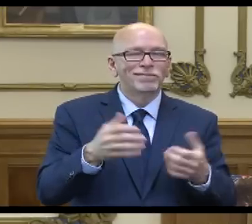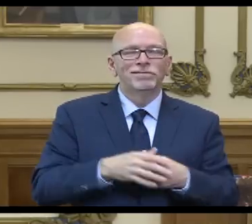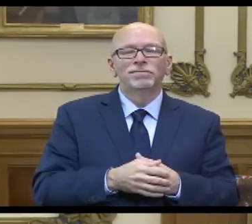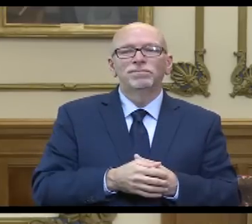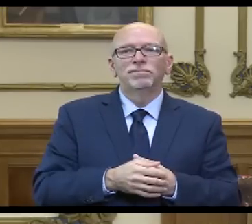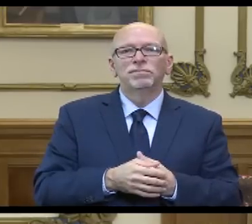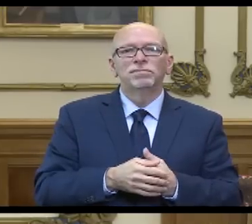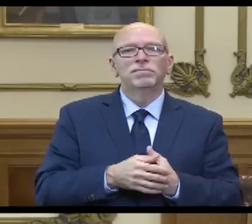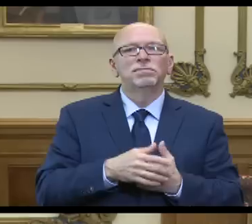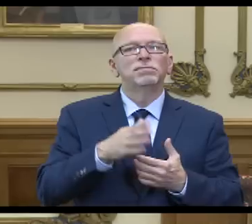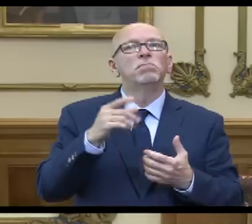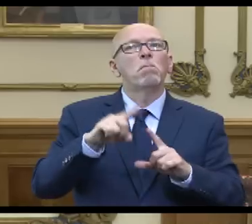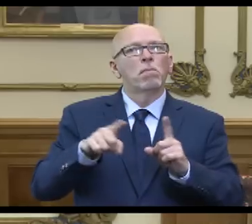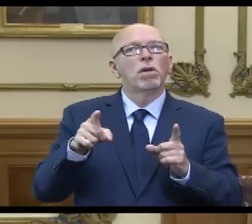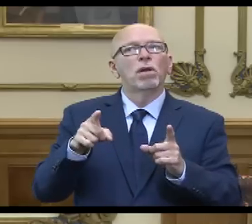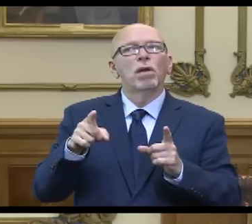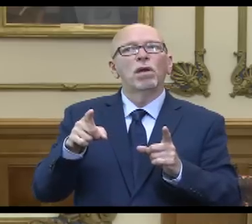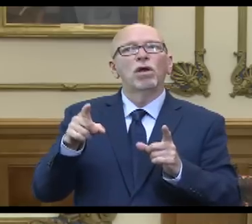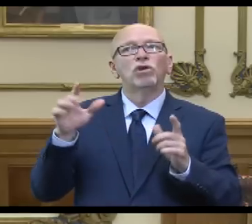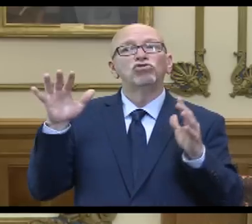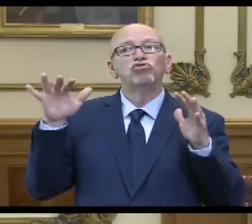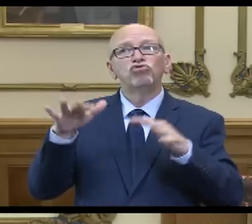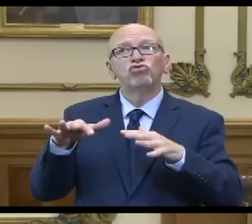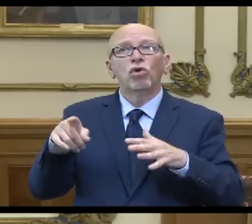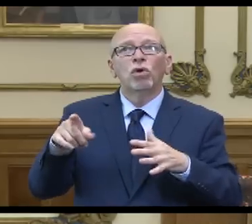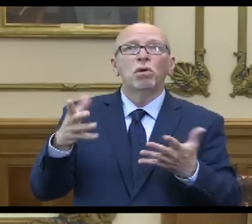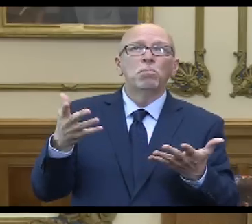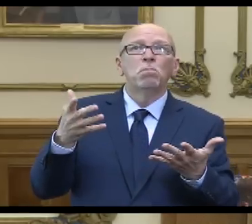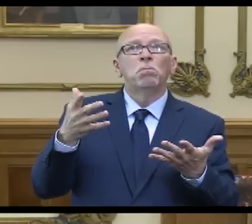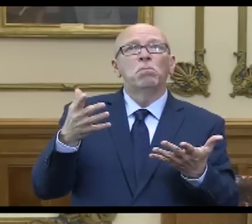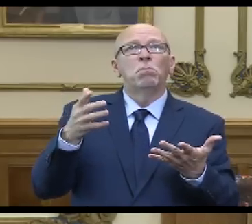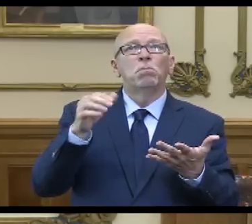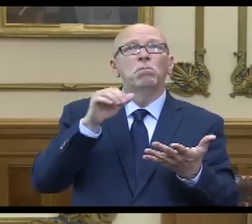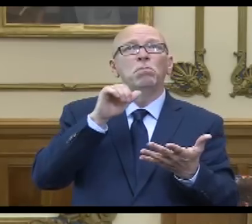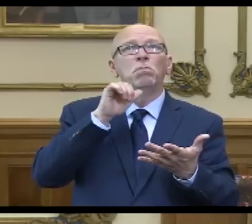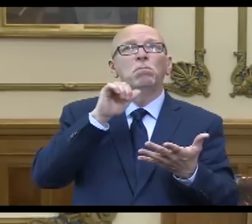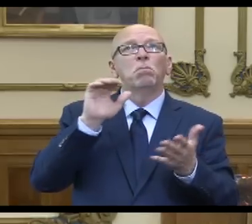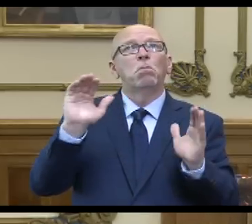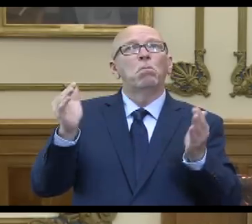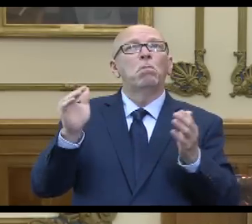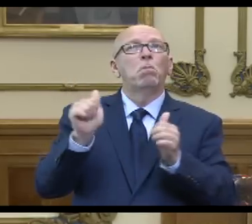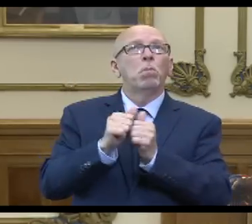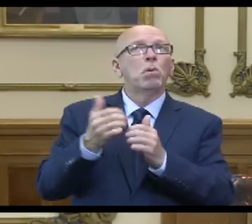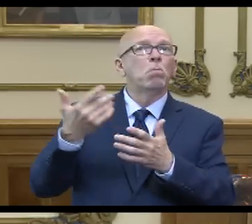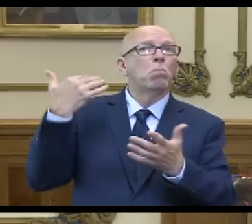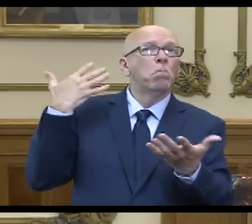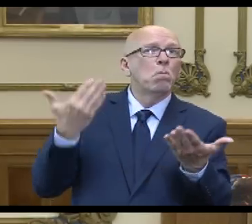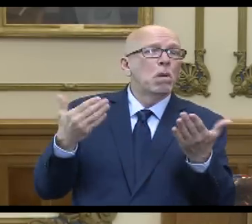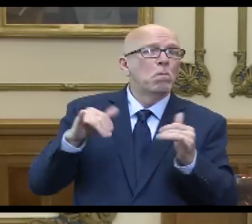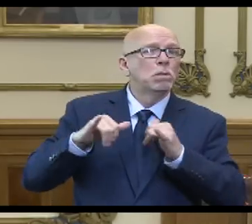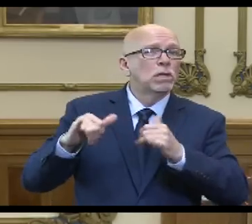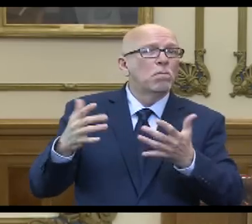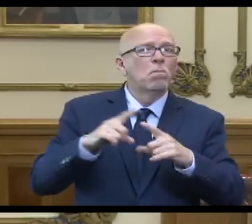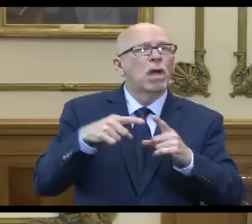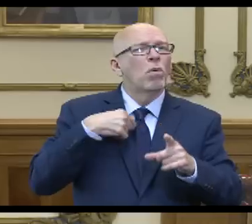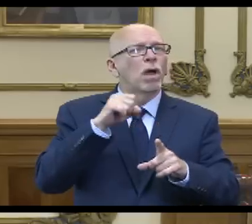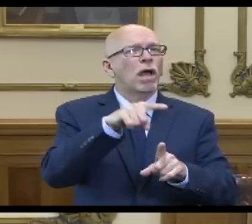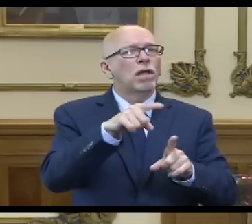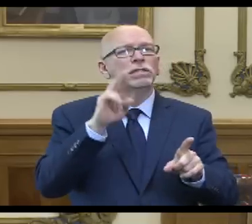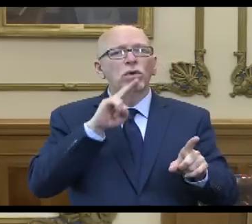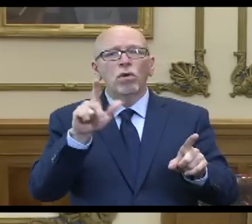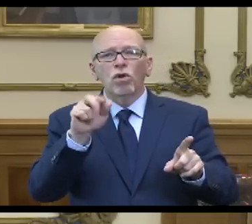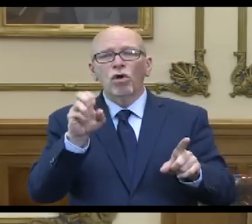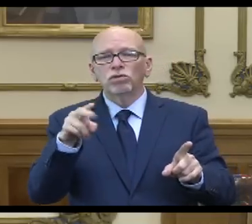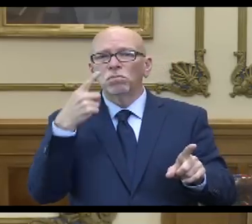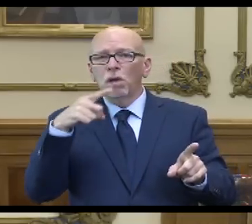pandemic. And while turnout necessarily wasn't more than it would be in comparable years, I wanted to ask you and Secretary Lawson if she